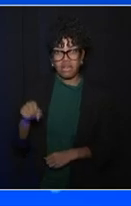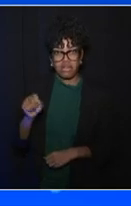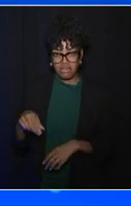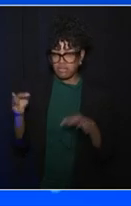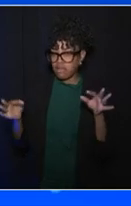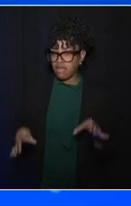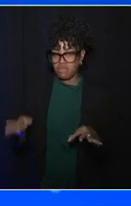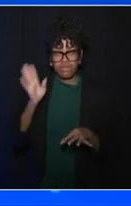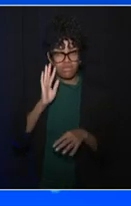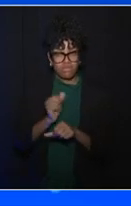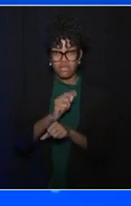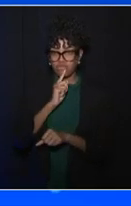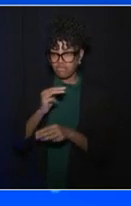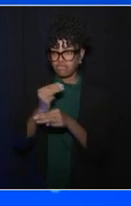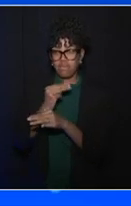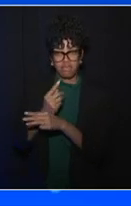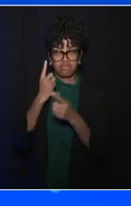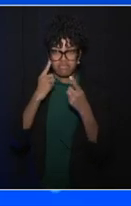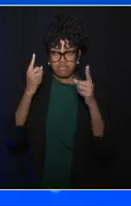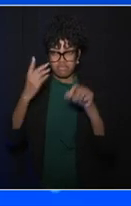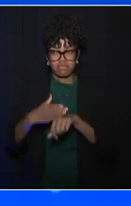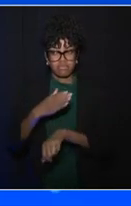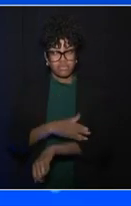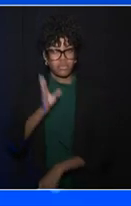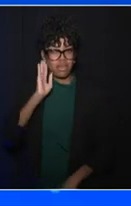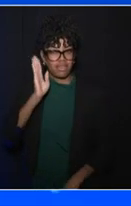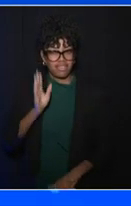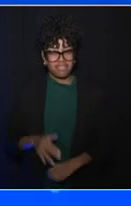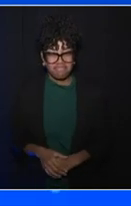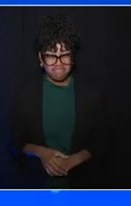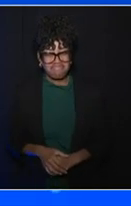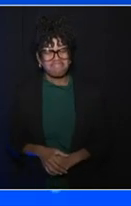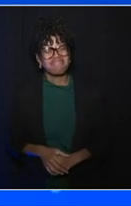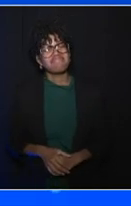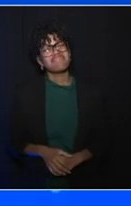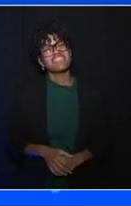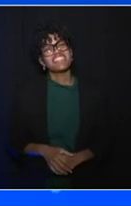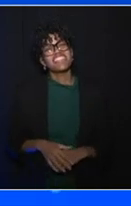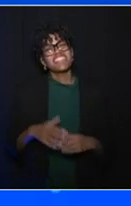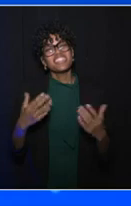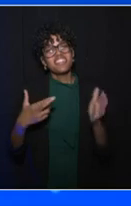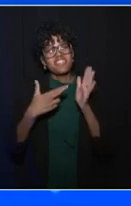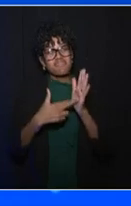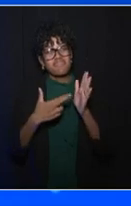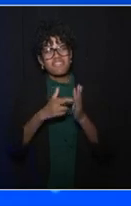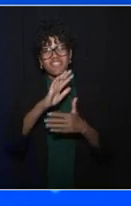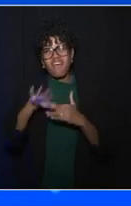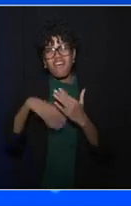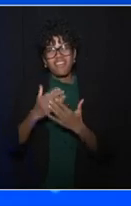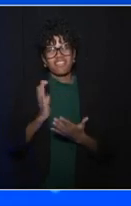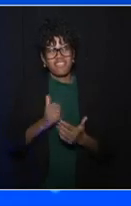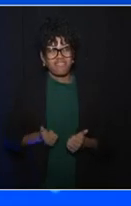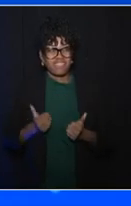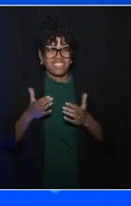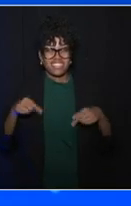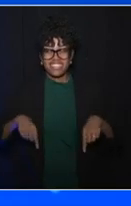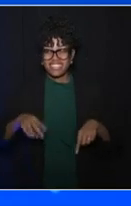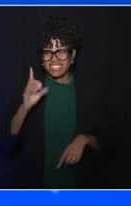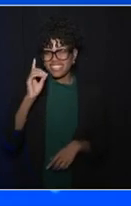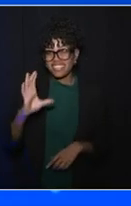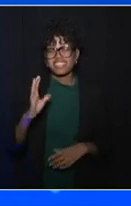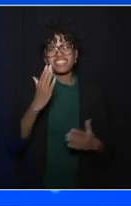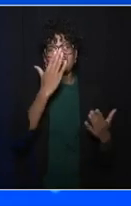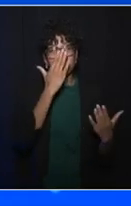those things in math. So on behalf of 700,000 grateful Washingtonians, I say thank you.